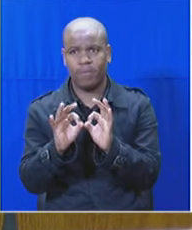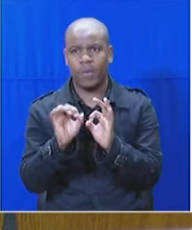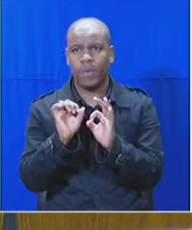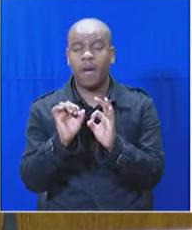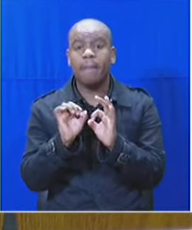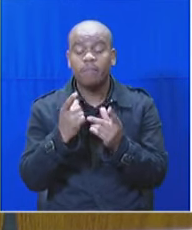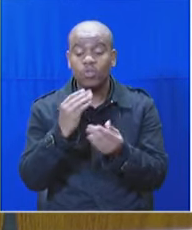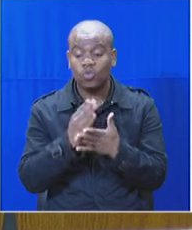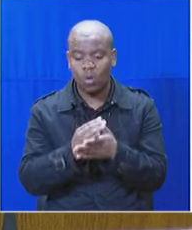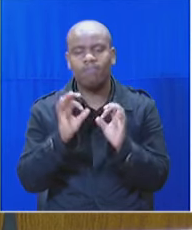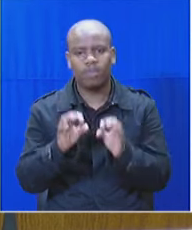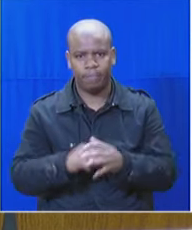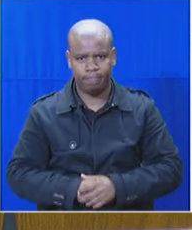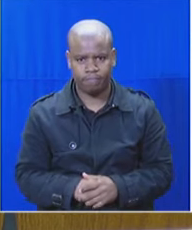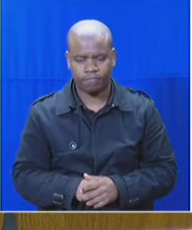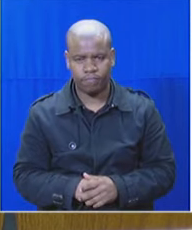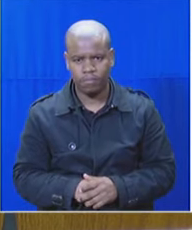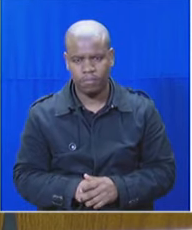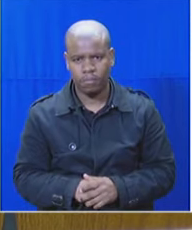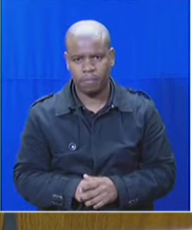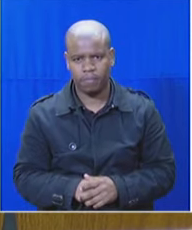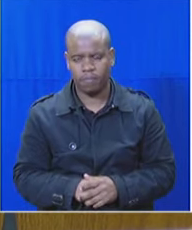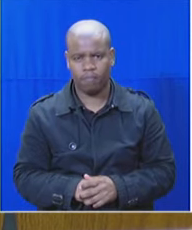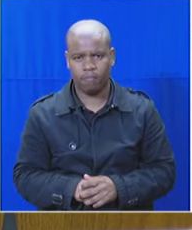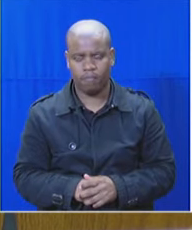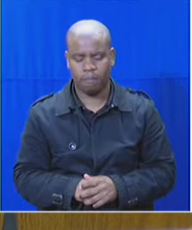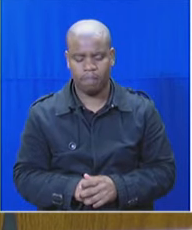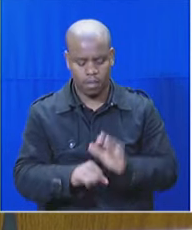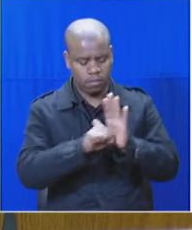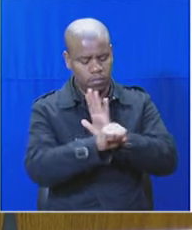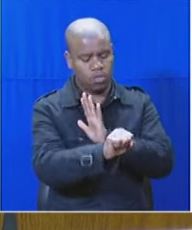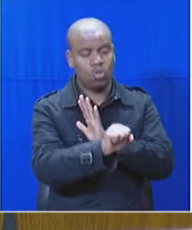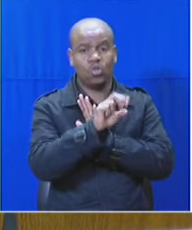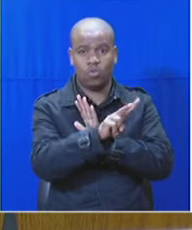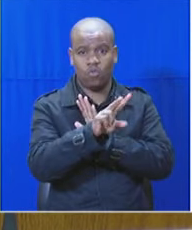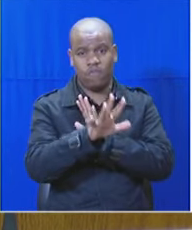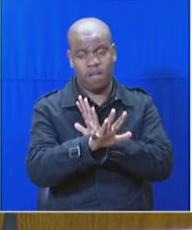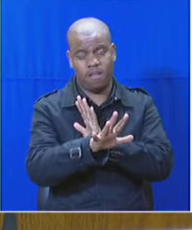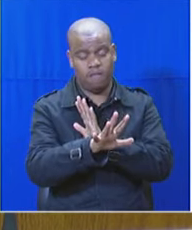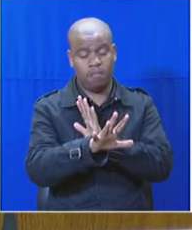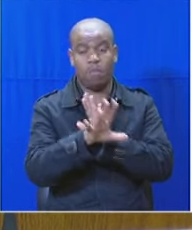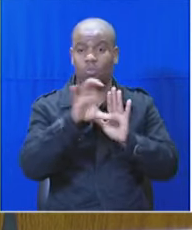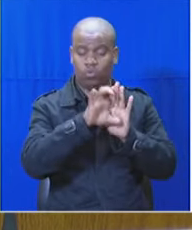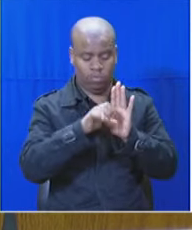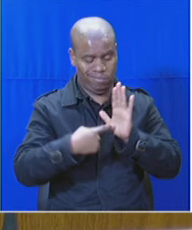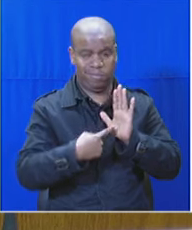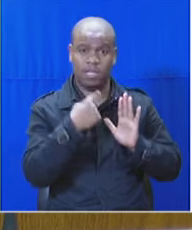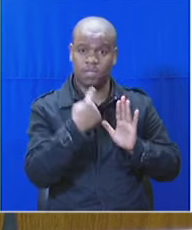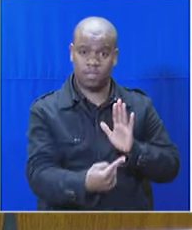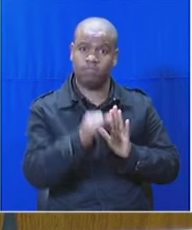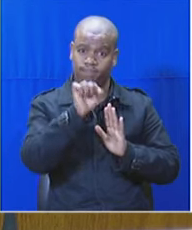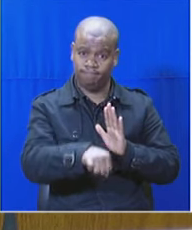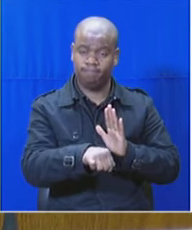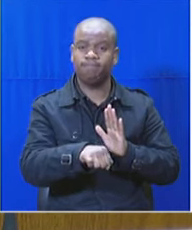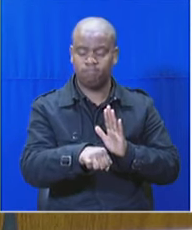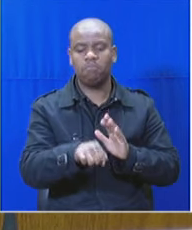a sovereign state in the family of nations. Section 25(5) of the Constitution enjoins the state to